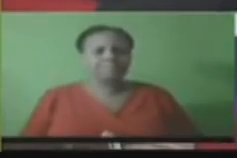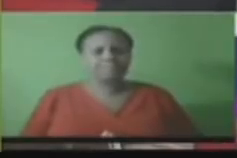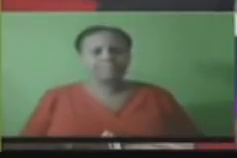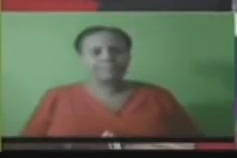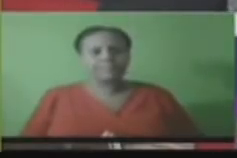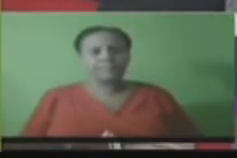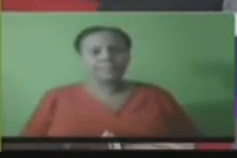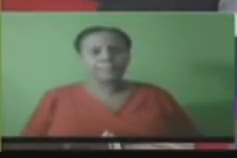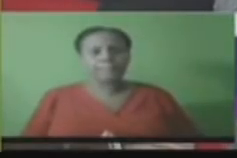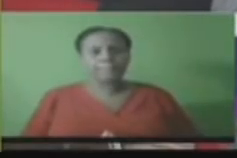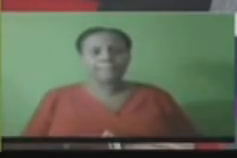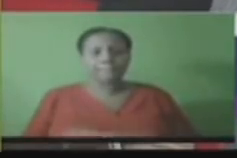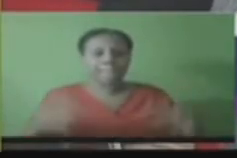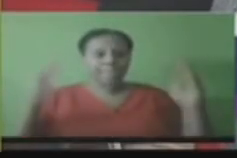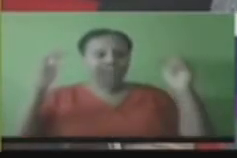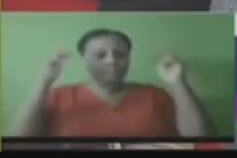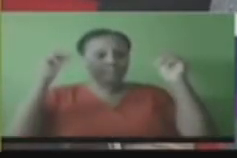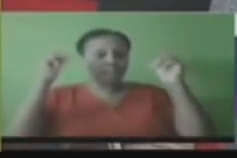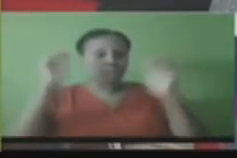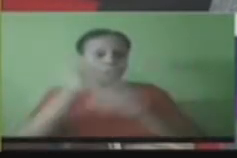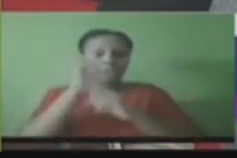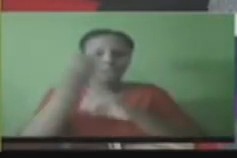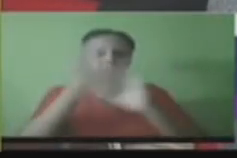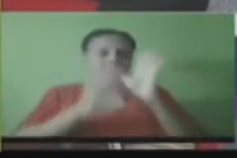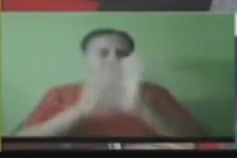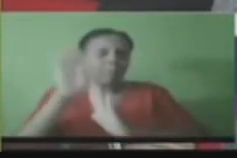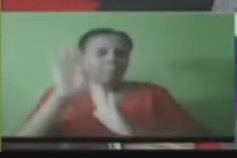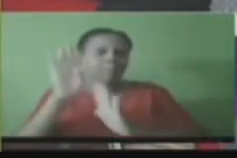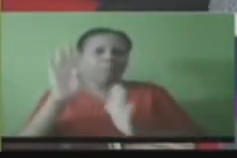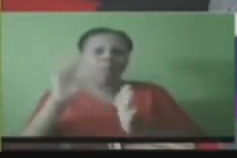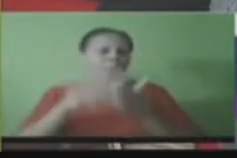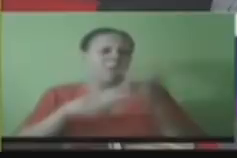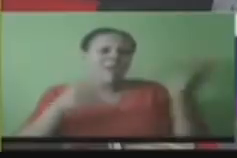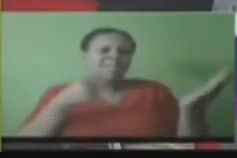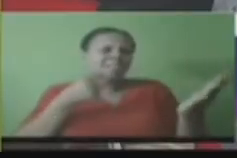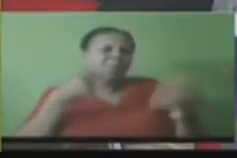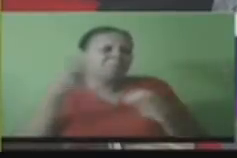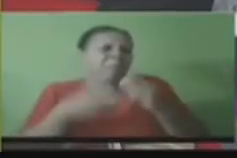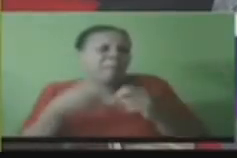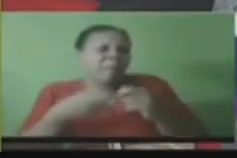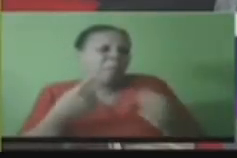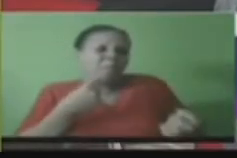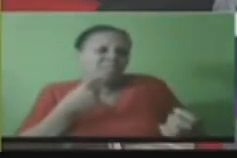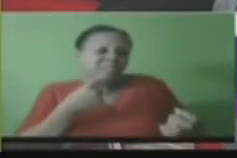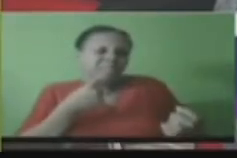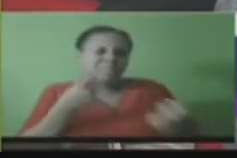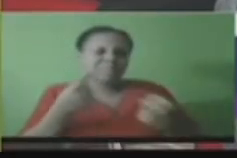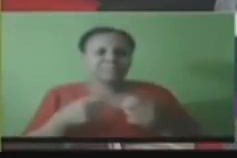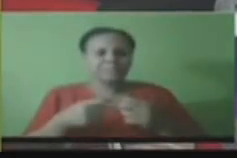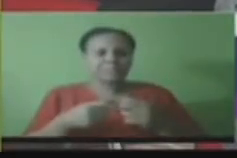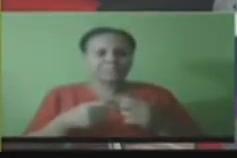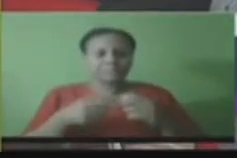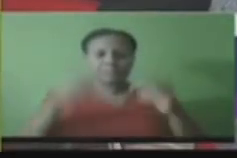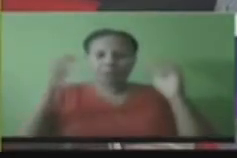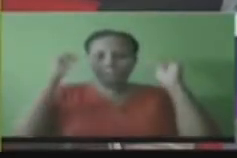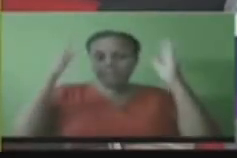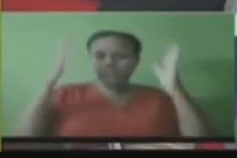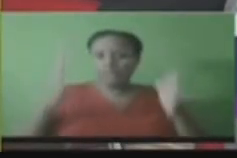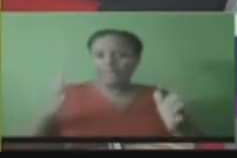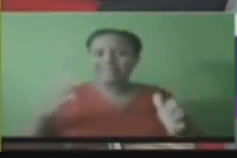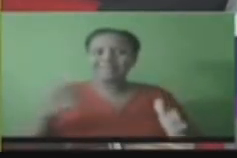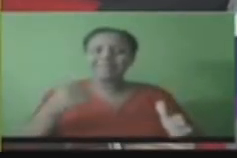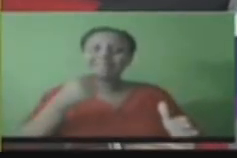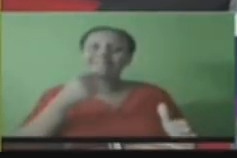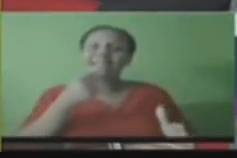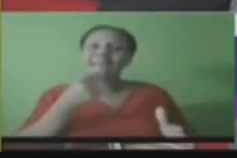emergent situation? And even one of your ministers had to come out and send out a message saying,